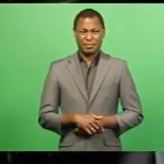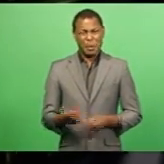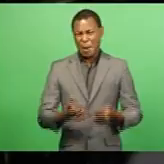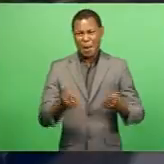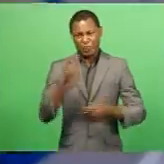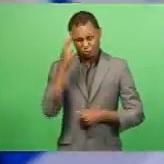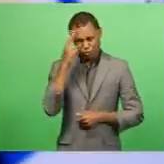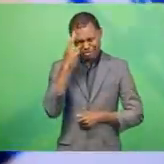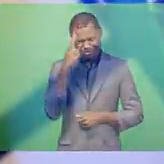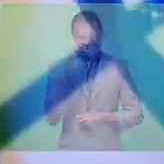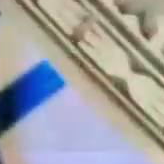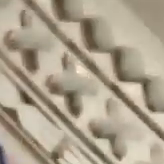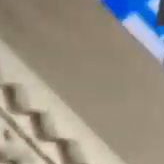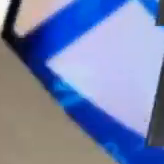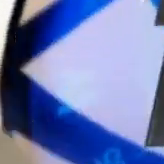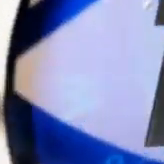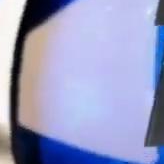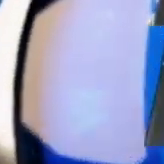many things.